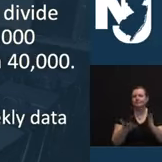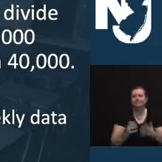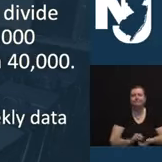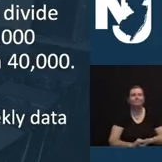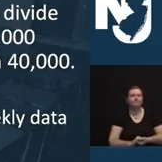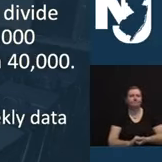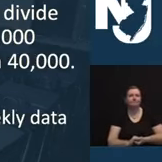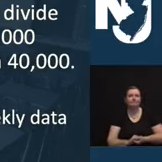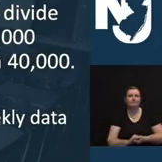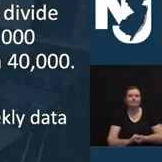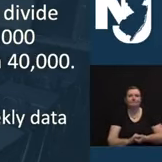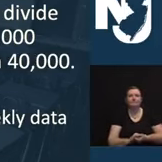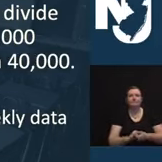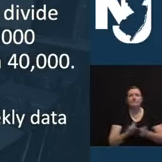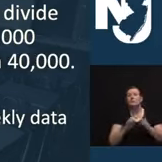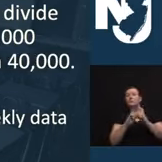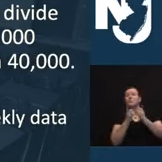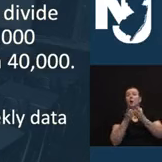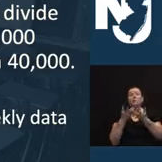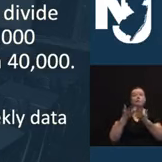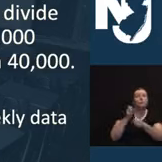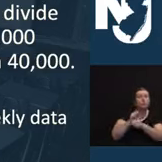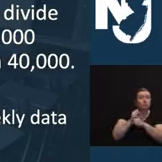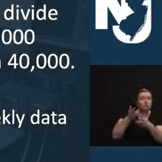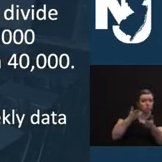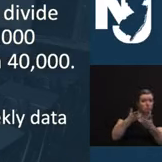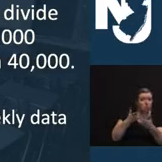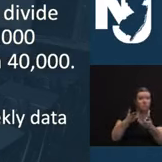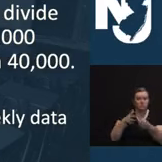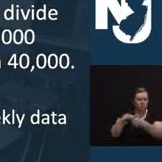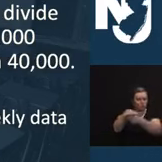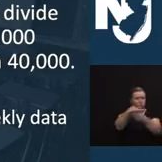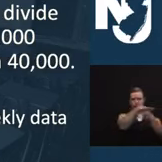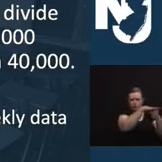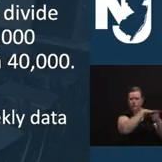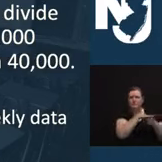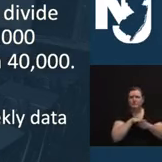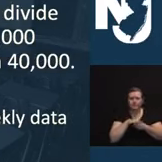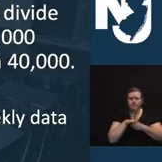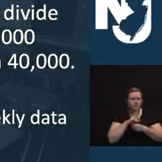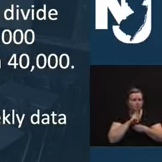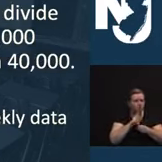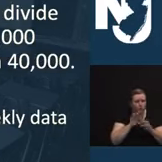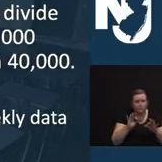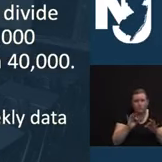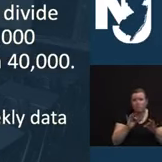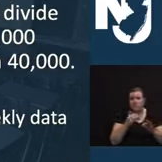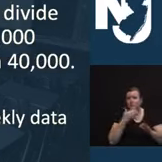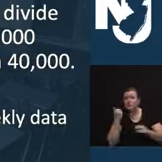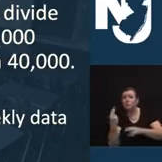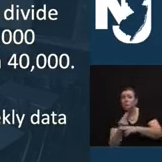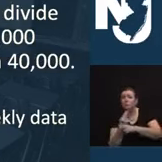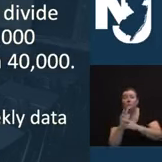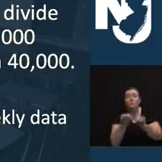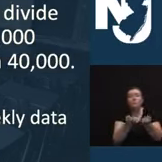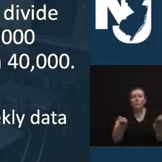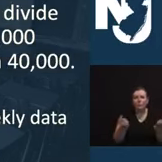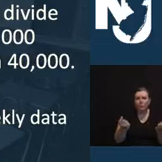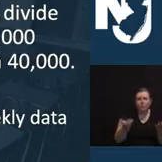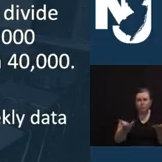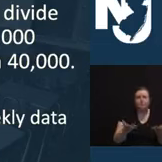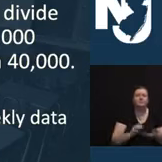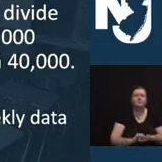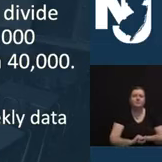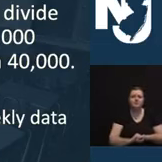collaboration with districts to ensure the best use of resources, the accurate reporting of data, and effective communication